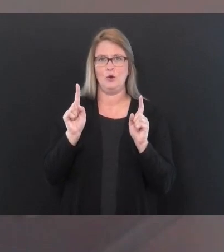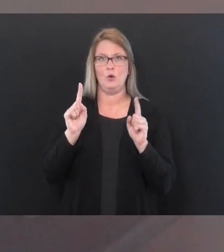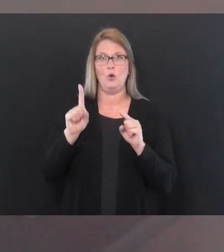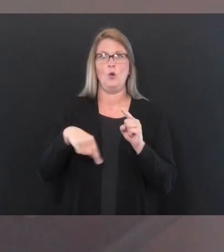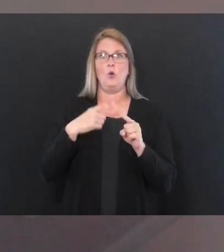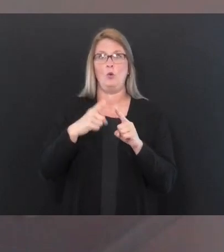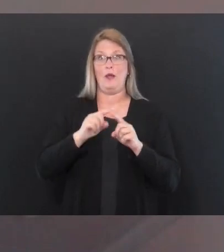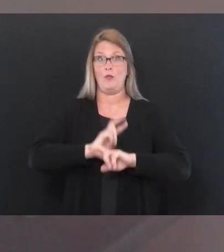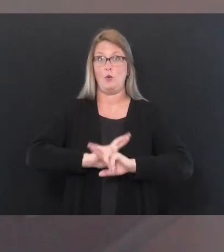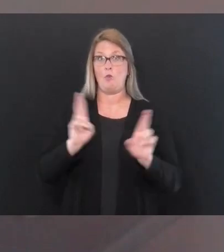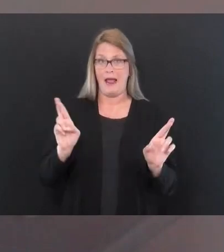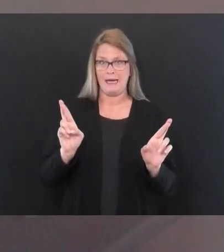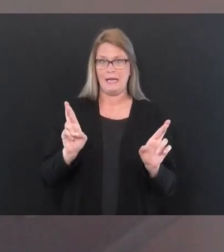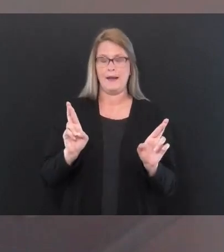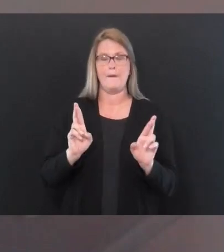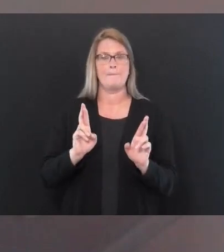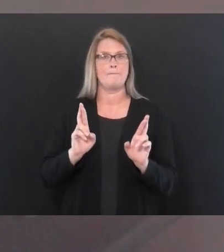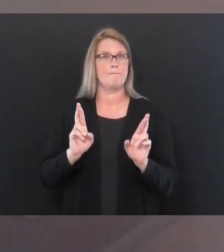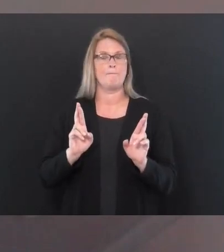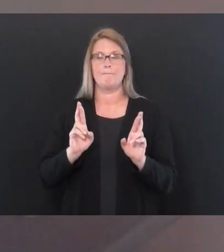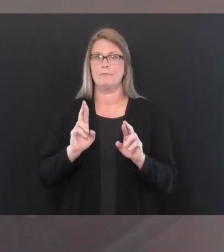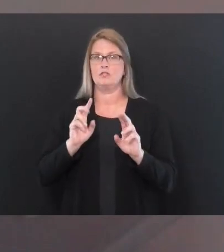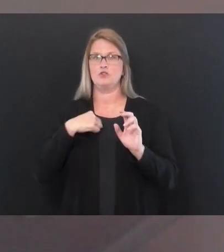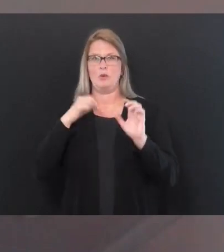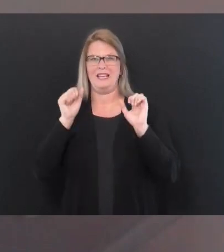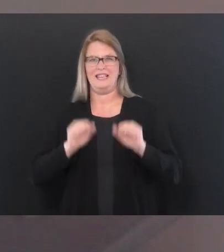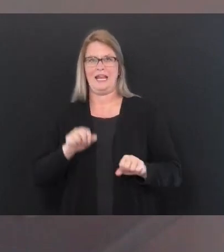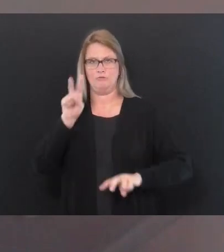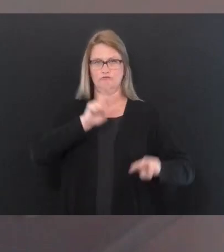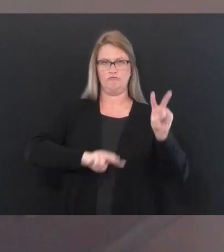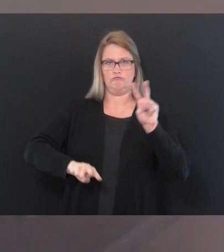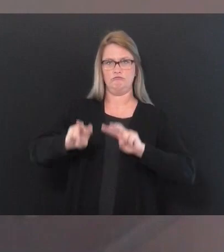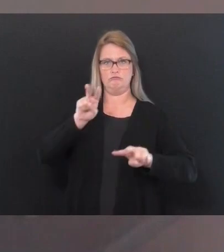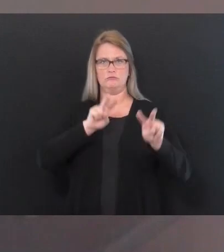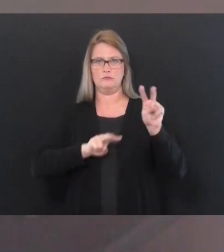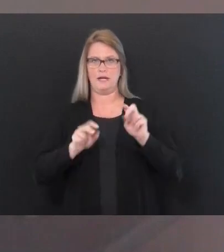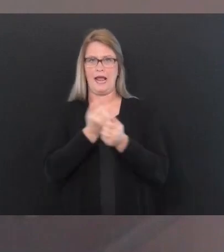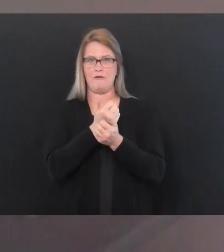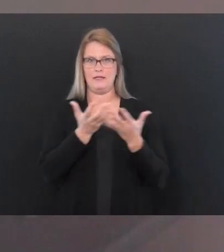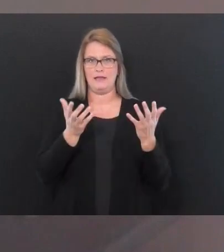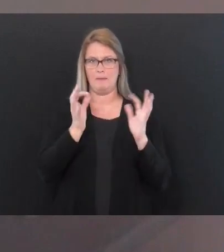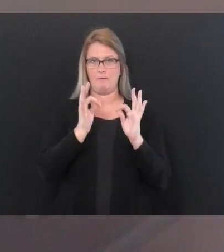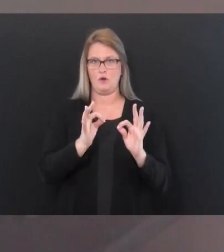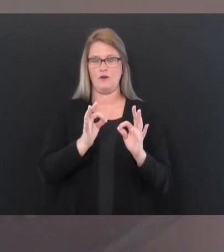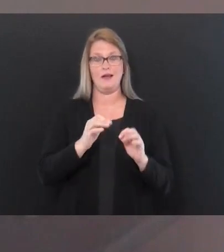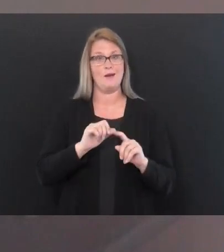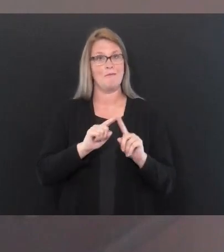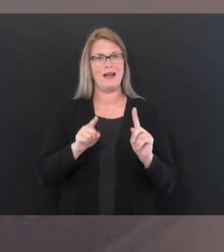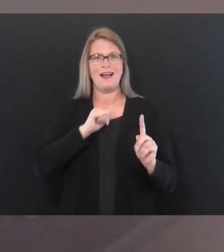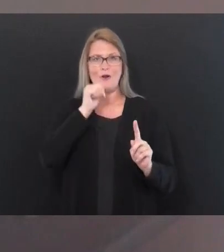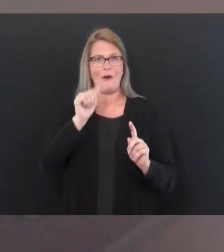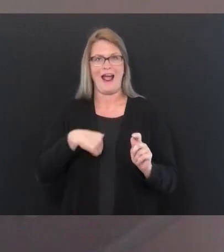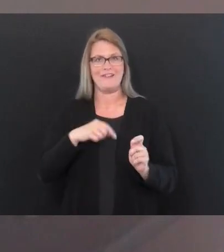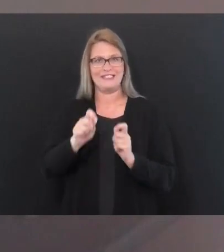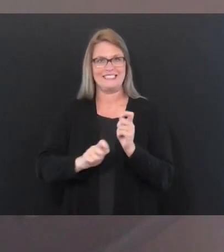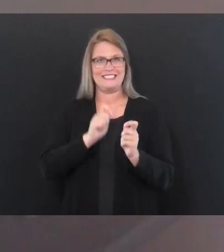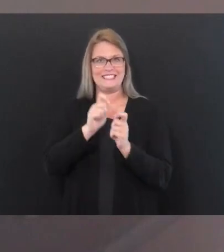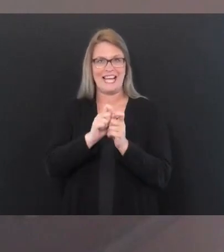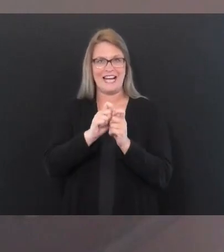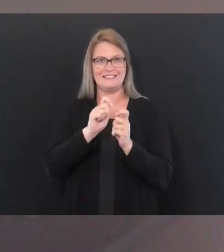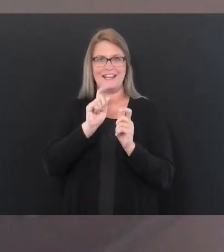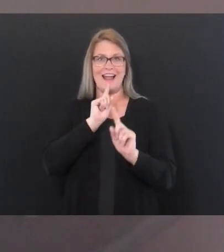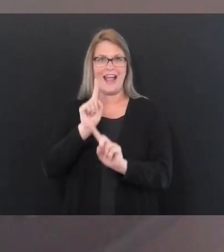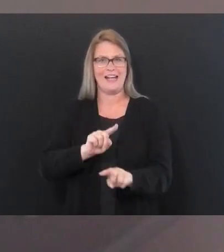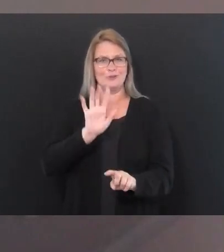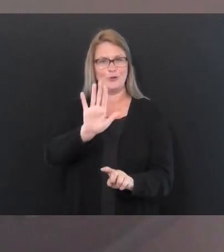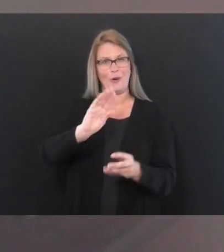more ready to be able to scale the workforce. So I'm not sure I have an answer for what number should people look at, because